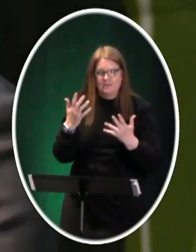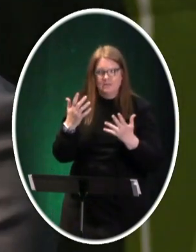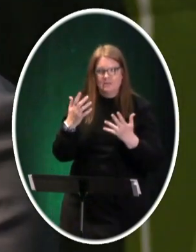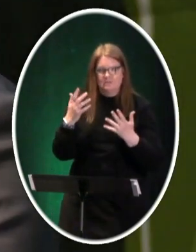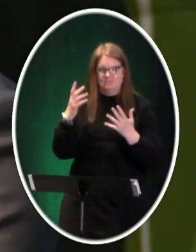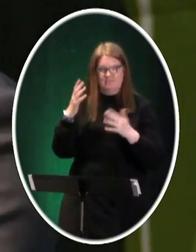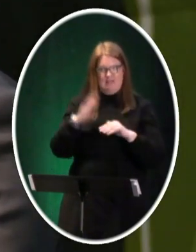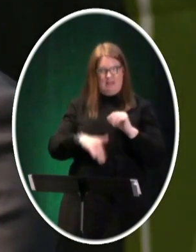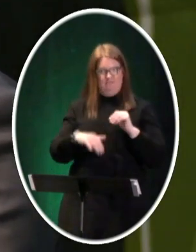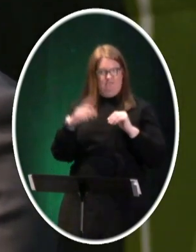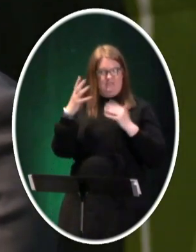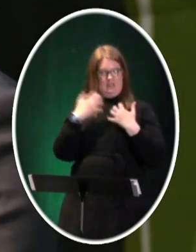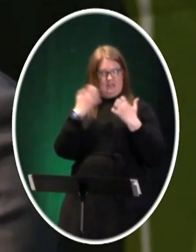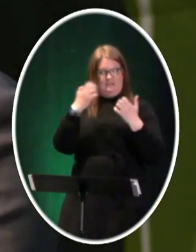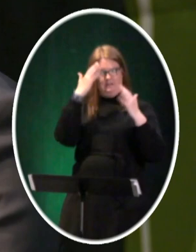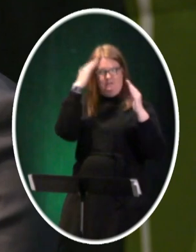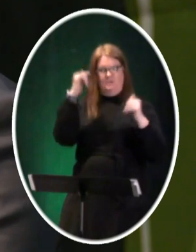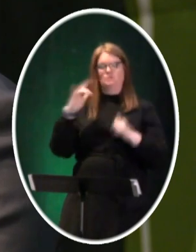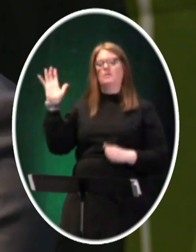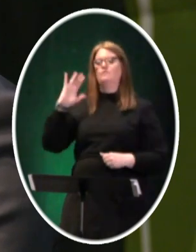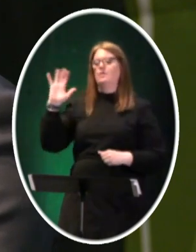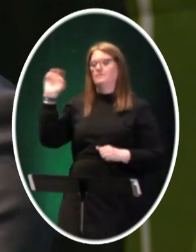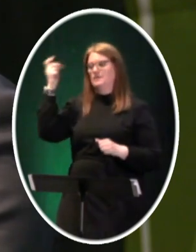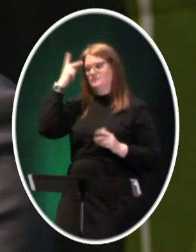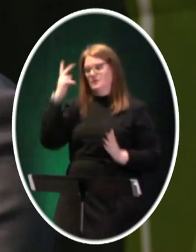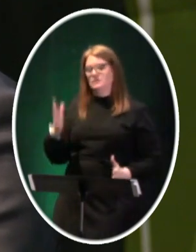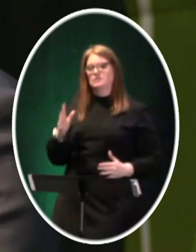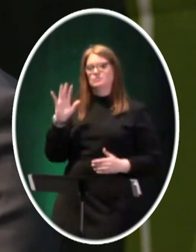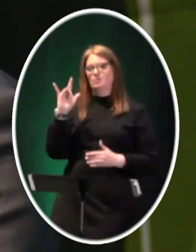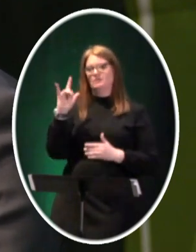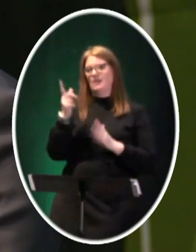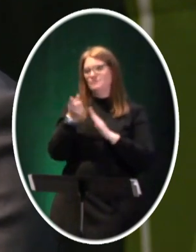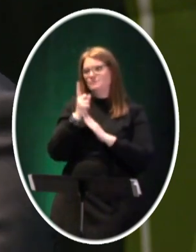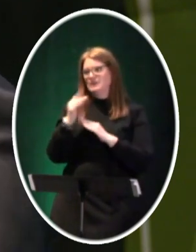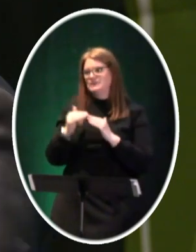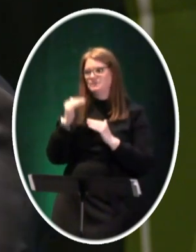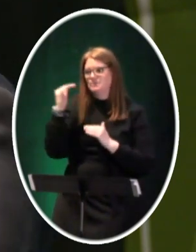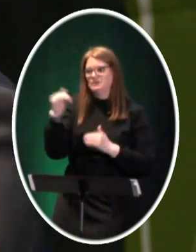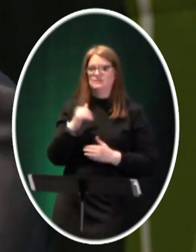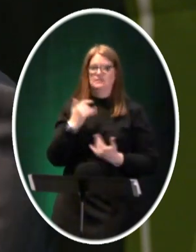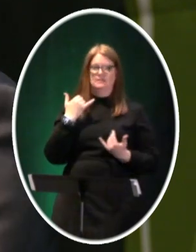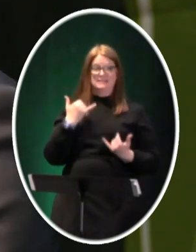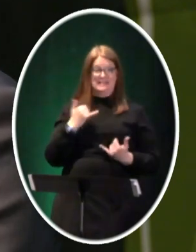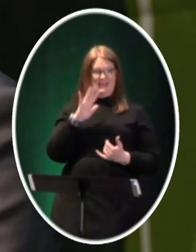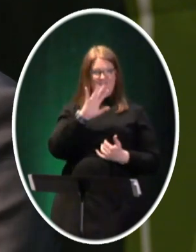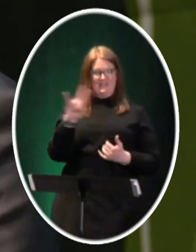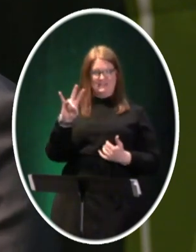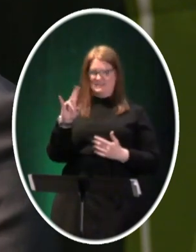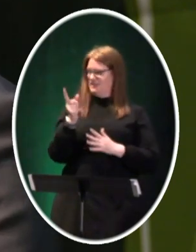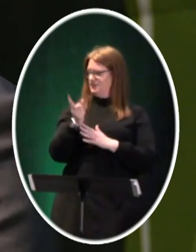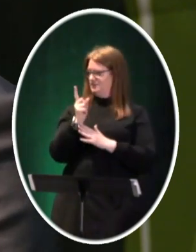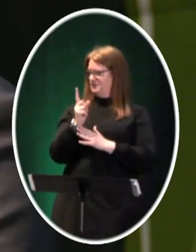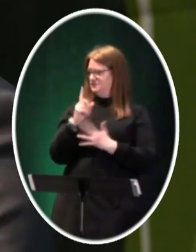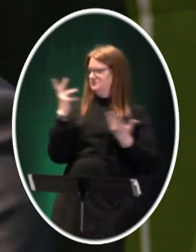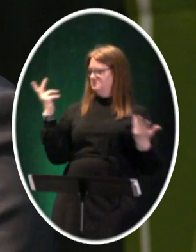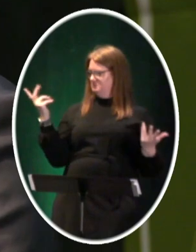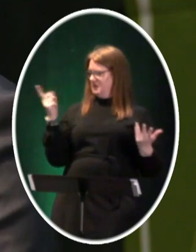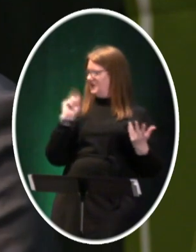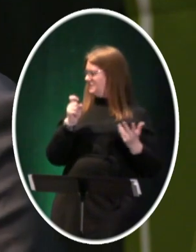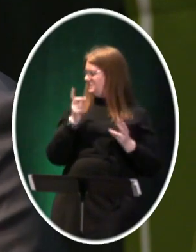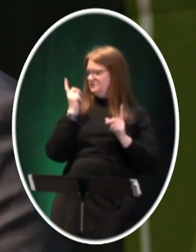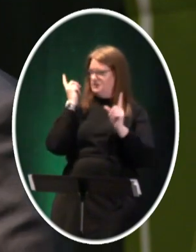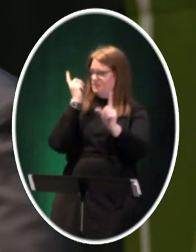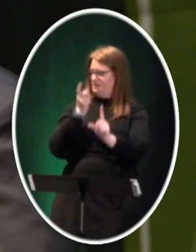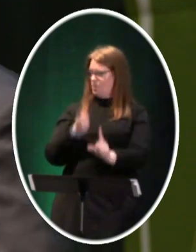being said, former politician, it's usually 25 minutes plus. I have 5 to 7 minutes today, according to President Jensen, so I better get to my